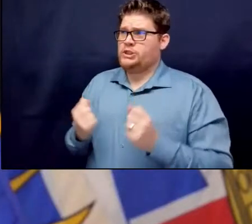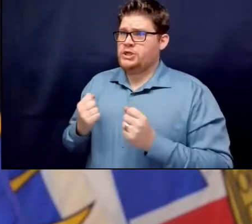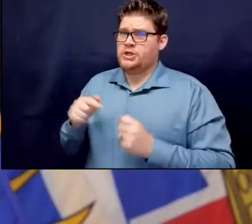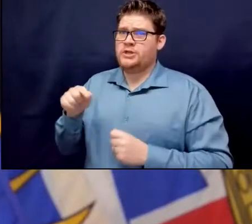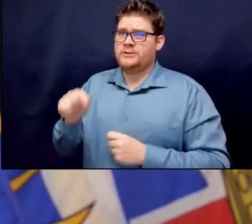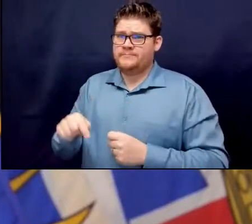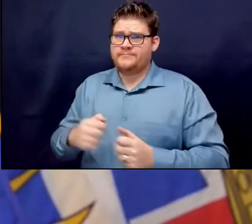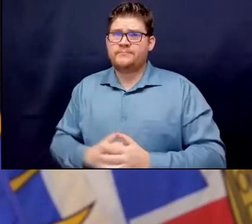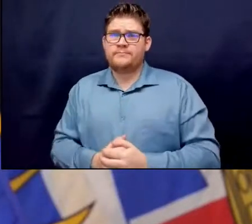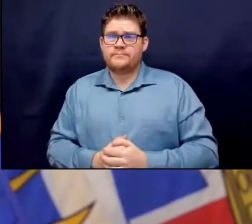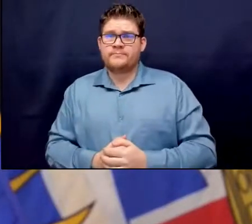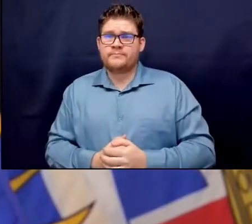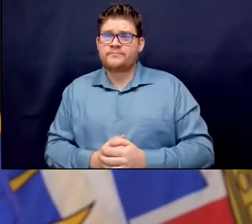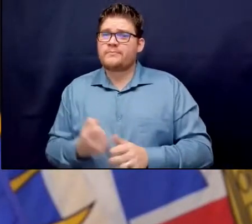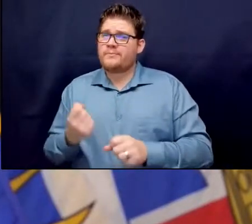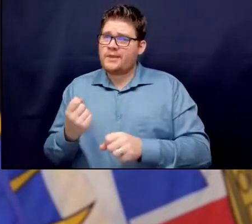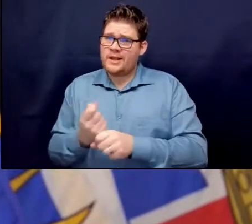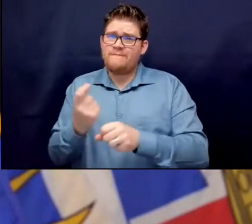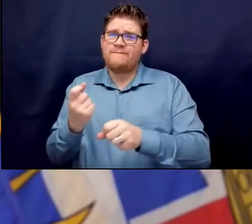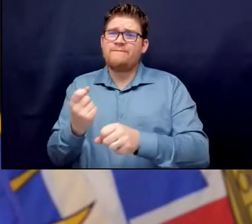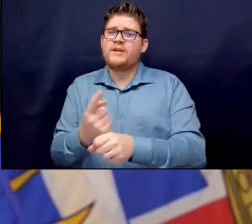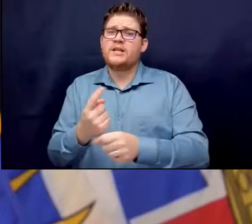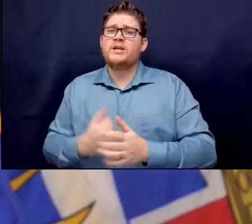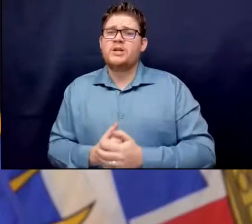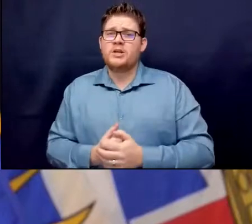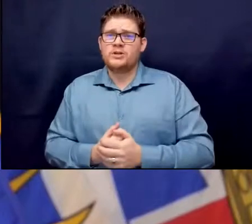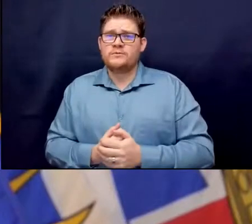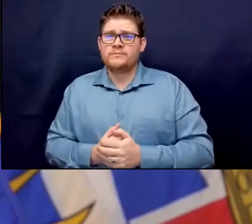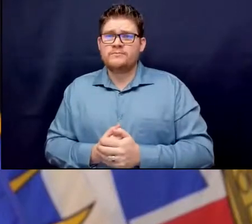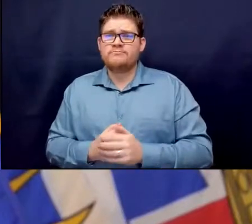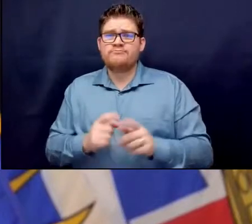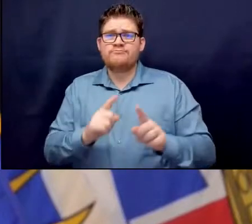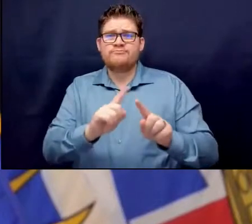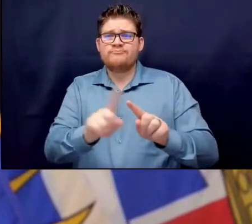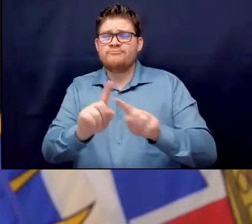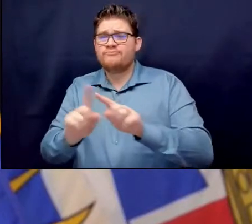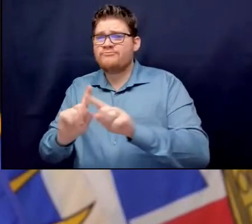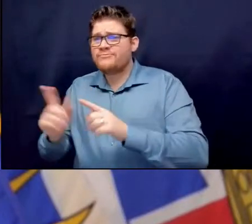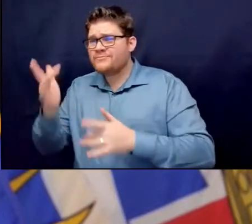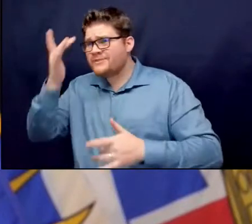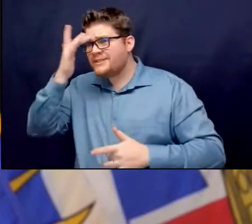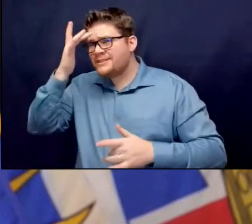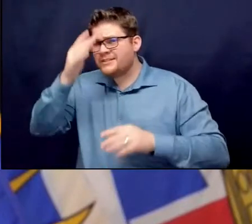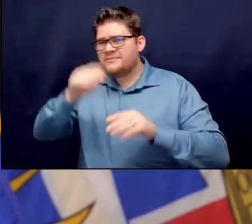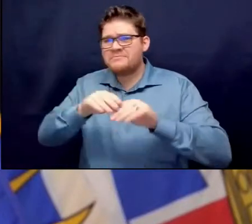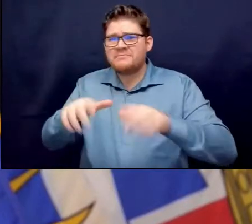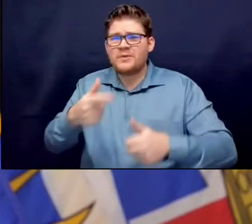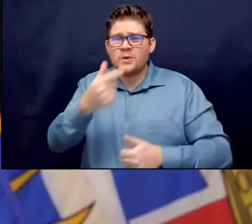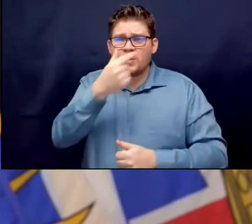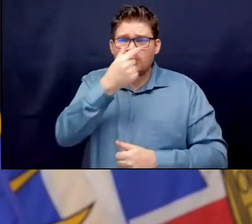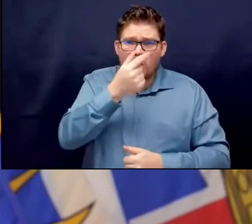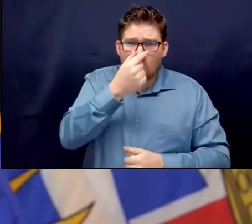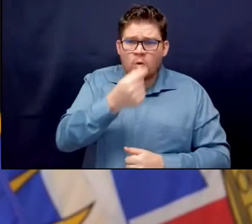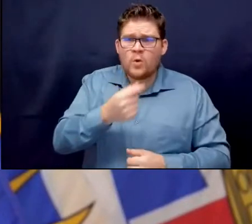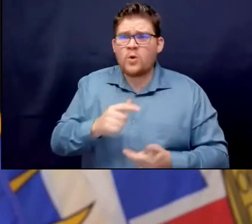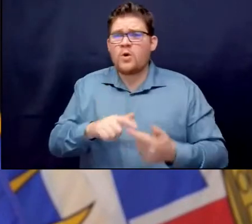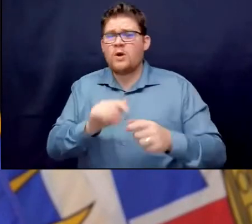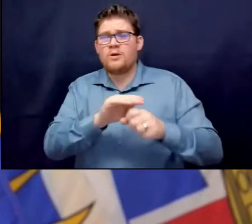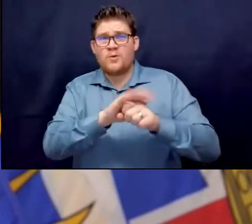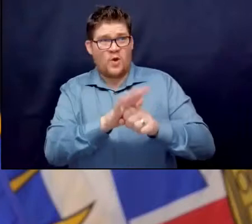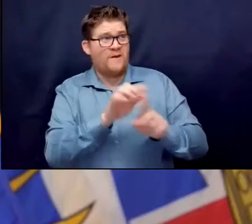have a little bit of influenza, quite a bit of RSV, and other viruses circulating. So the protections you're taking